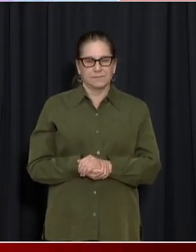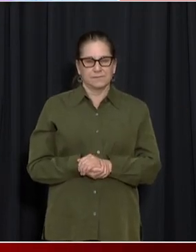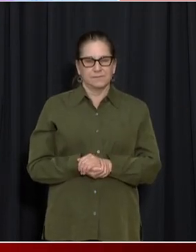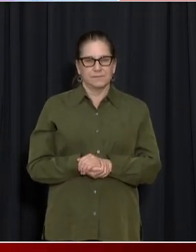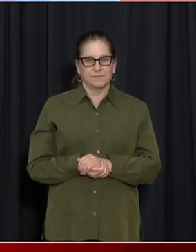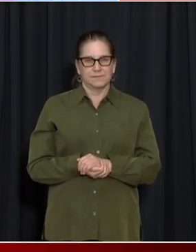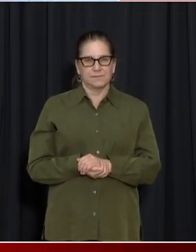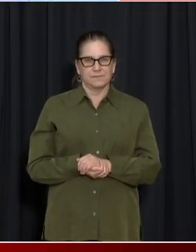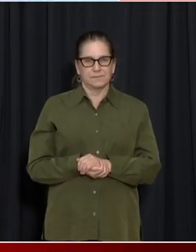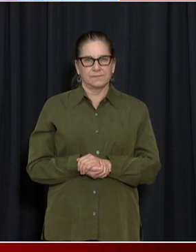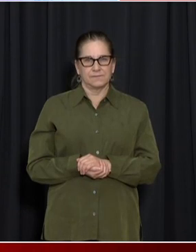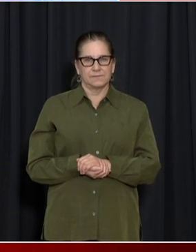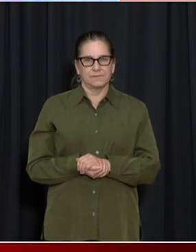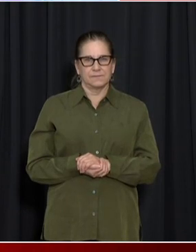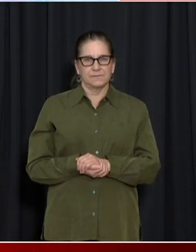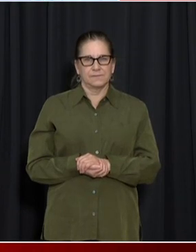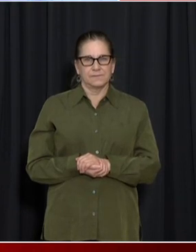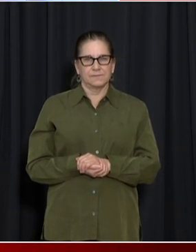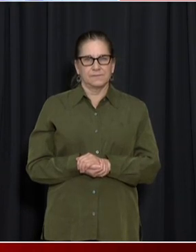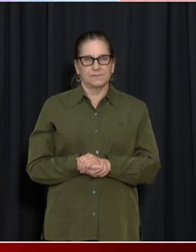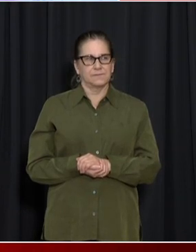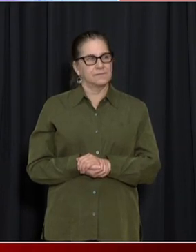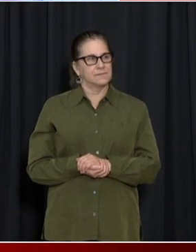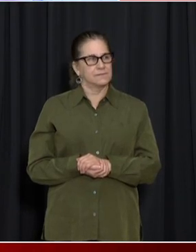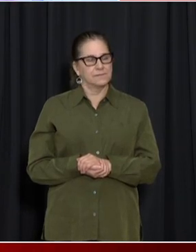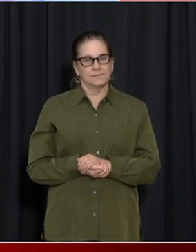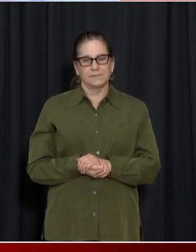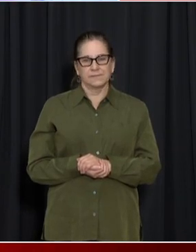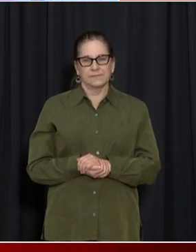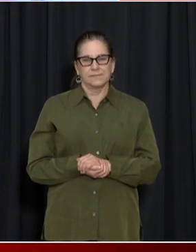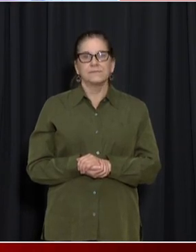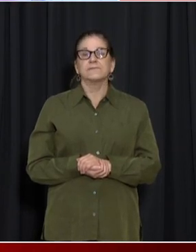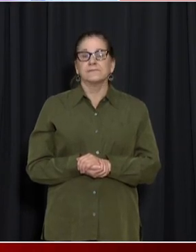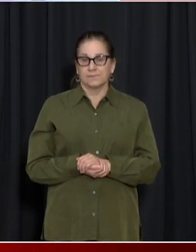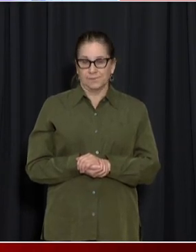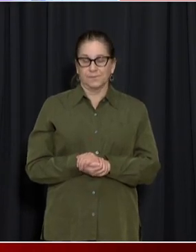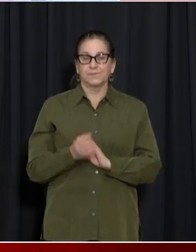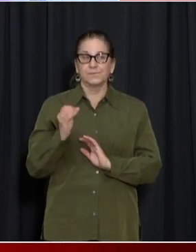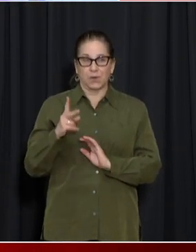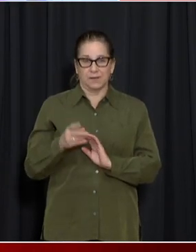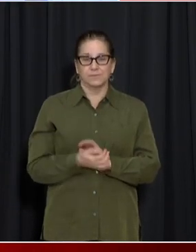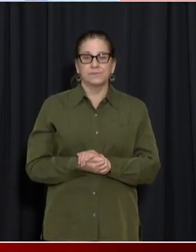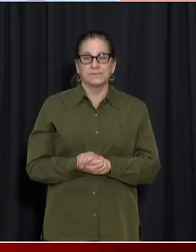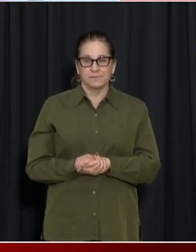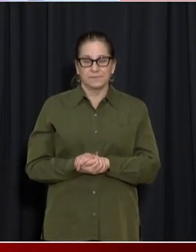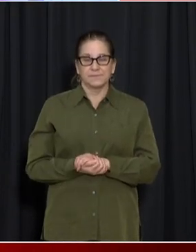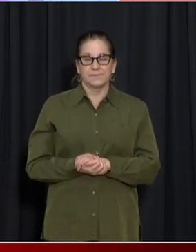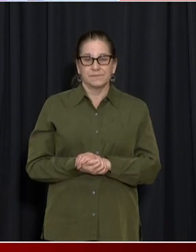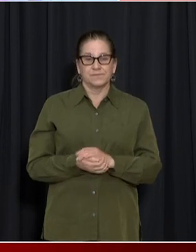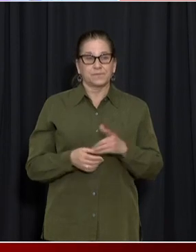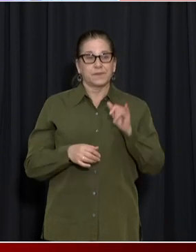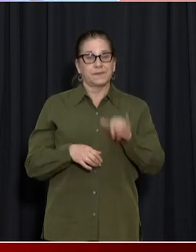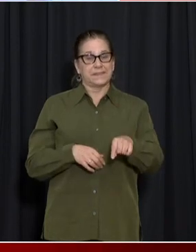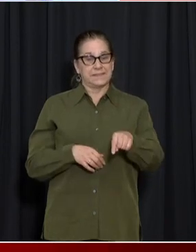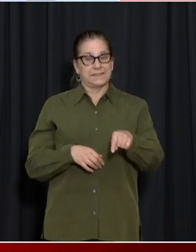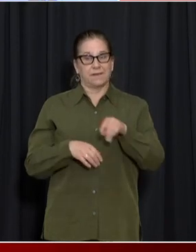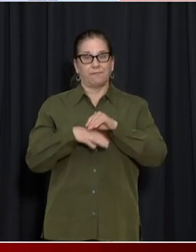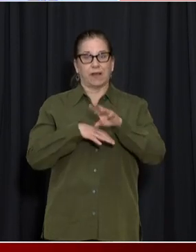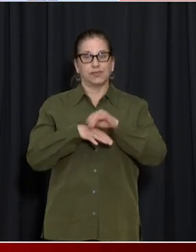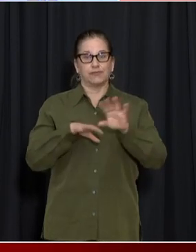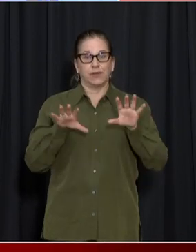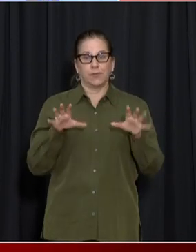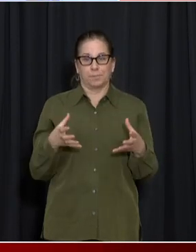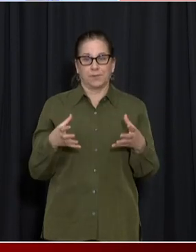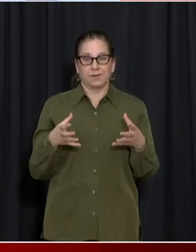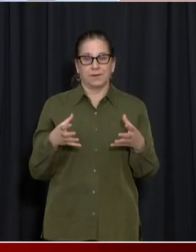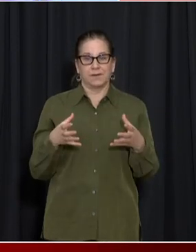You've got it. Slide 2. Slide Over 2. the course of 3 weeks, the advisory group has not only gathered best reopening